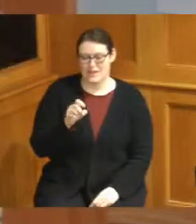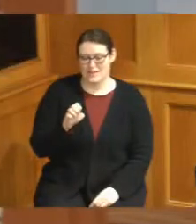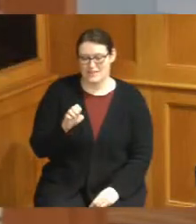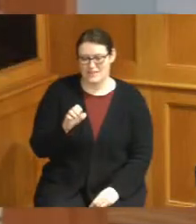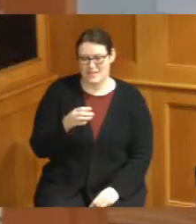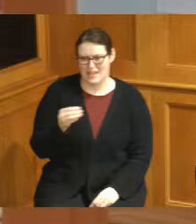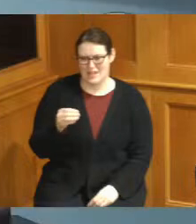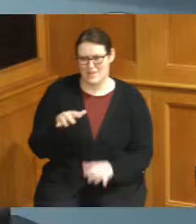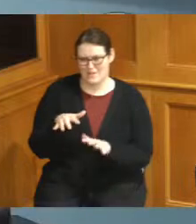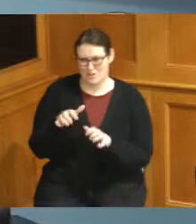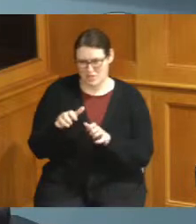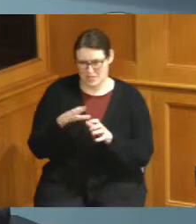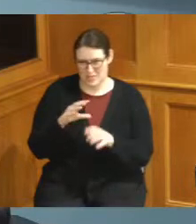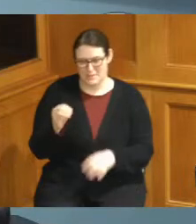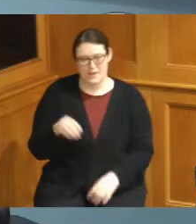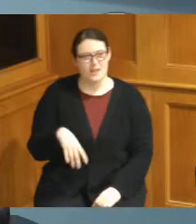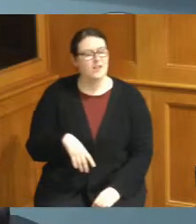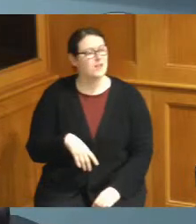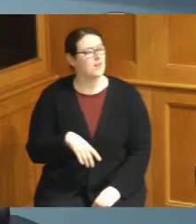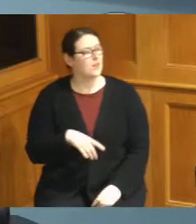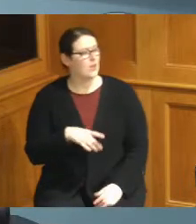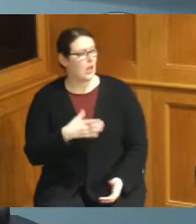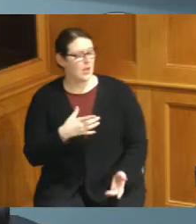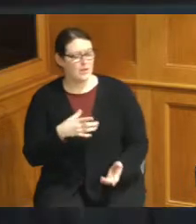and it's noteworthy also that you're